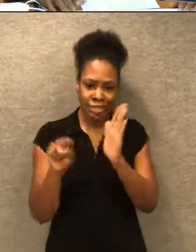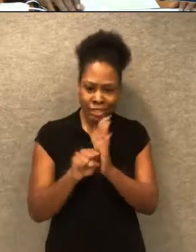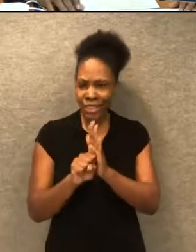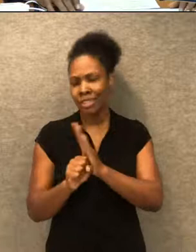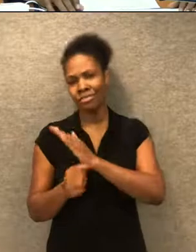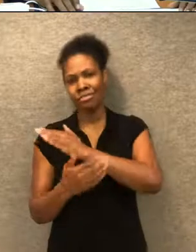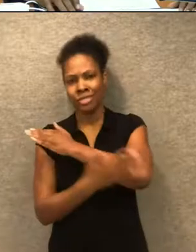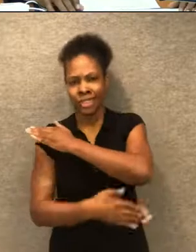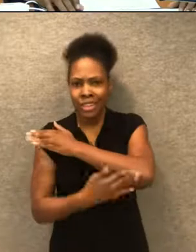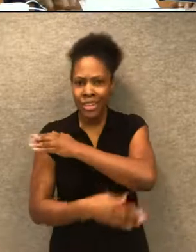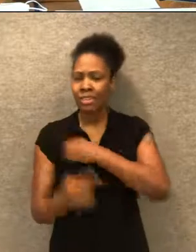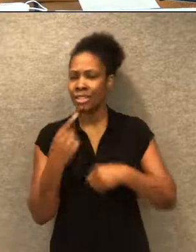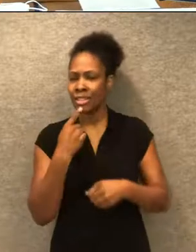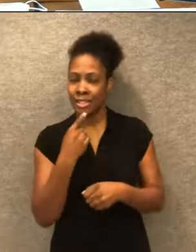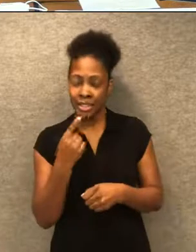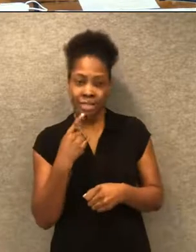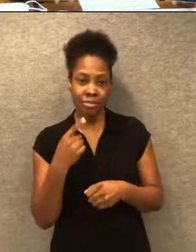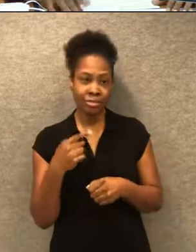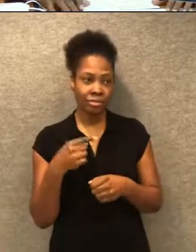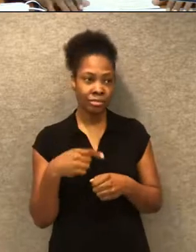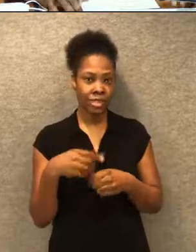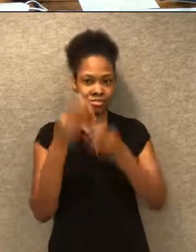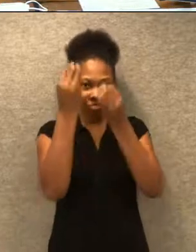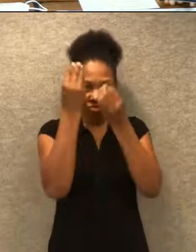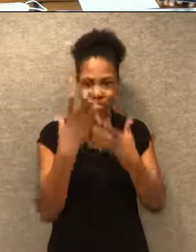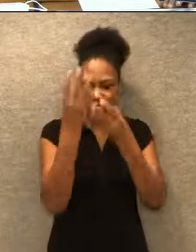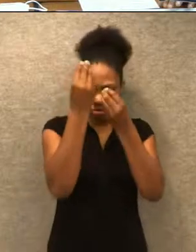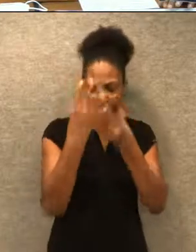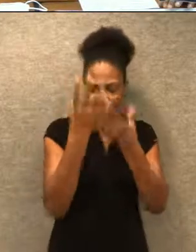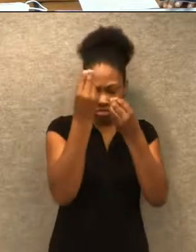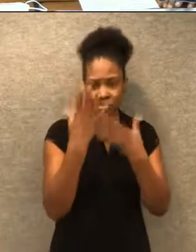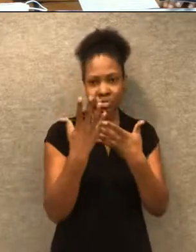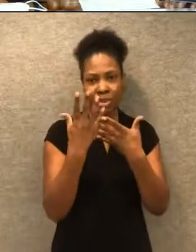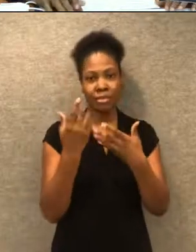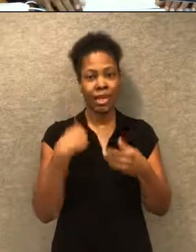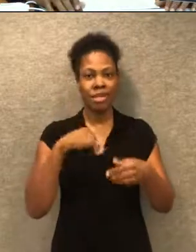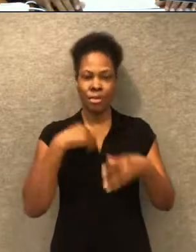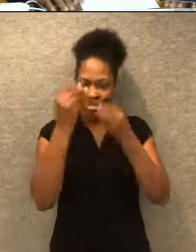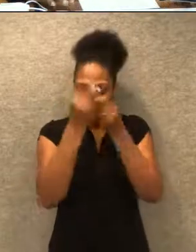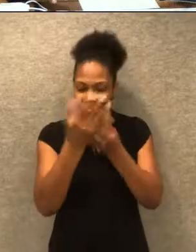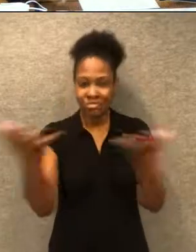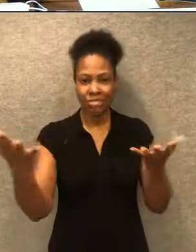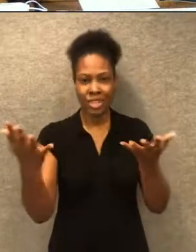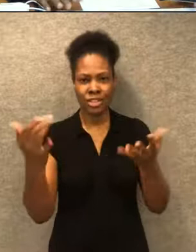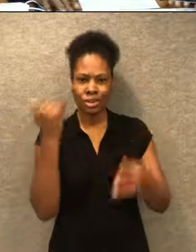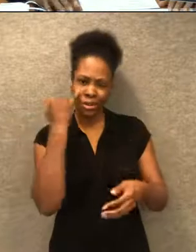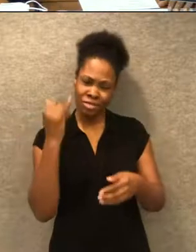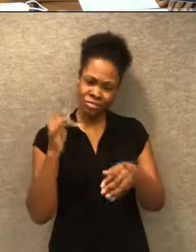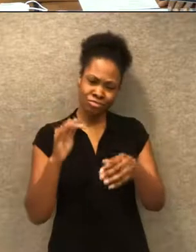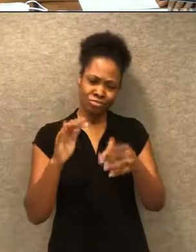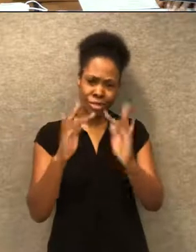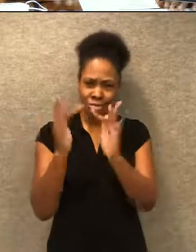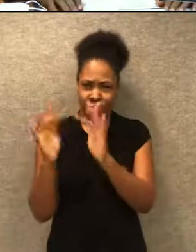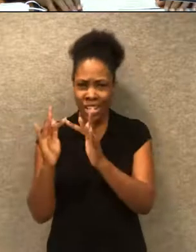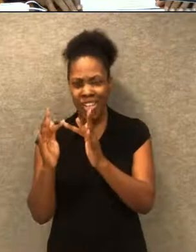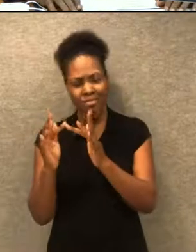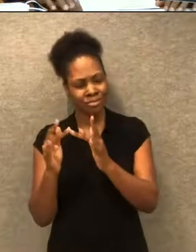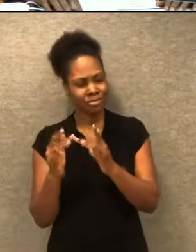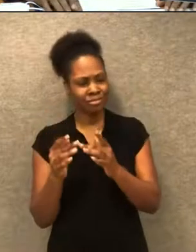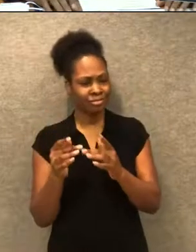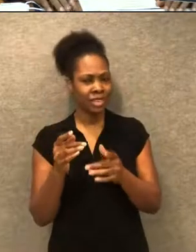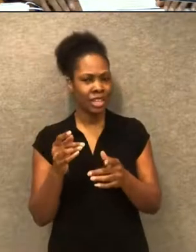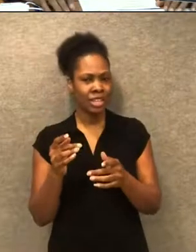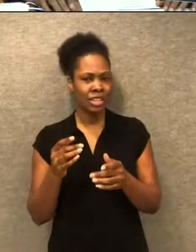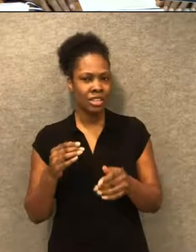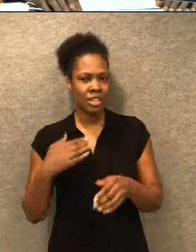is saying, and also information that's coming from the city. So those who are online, just give us a couple of minutes. We're gonna get right to you.